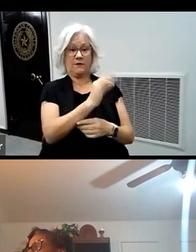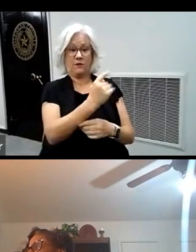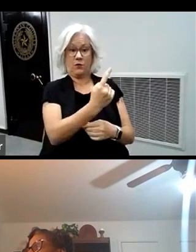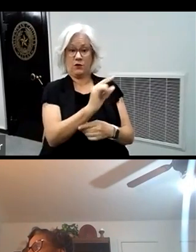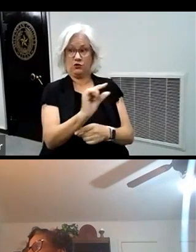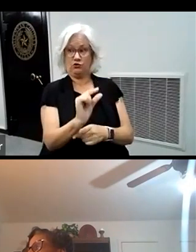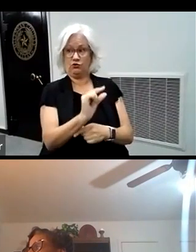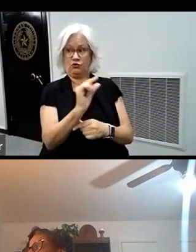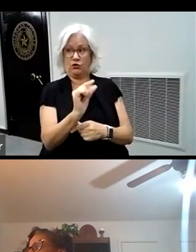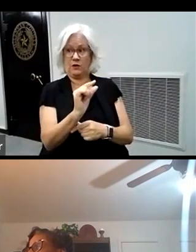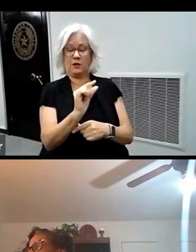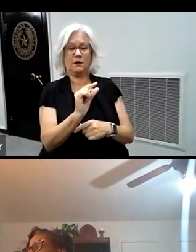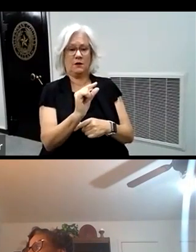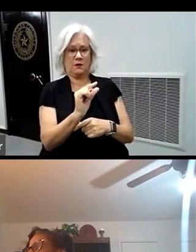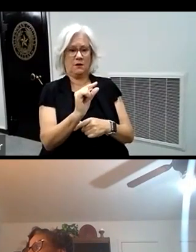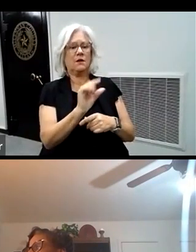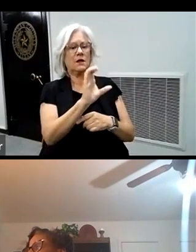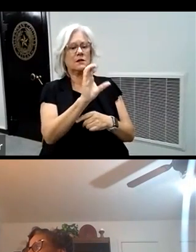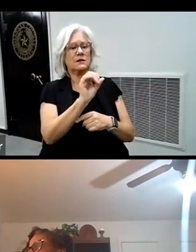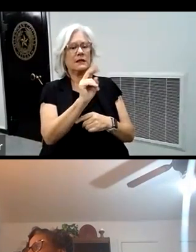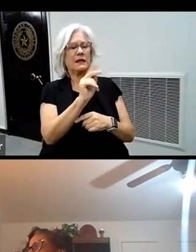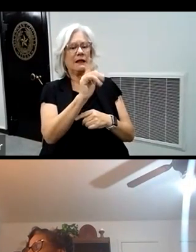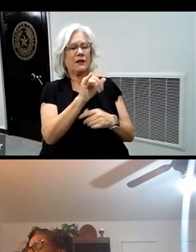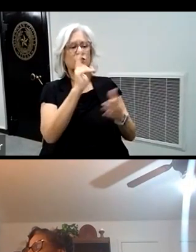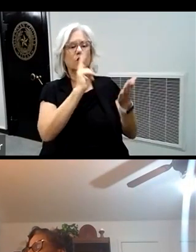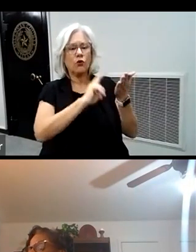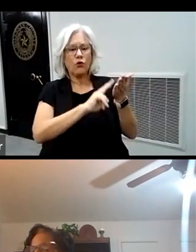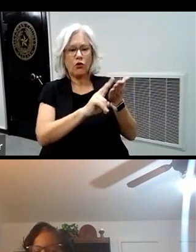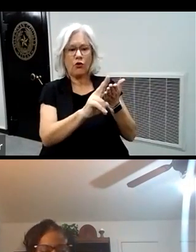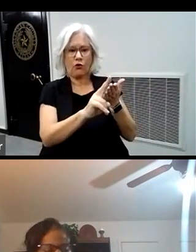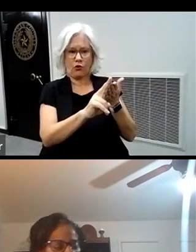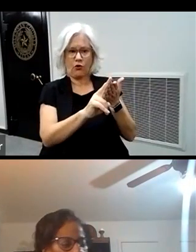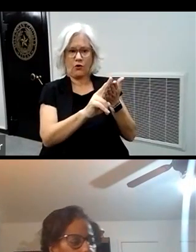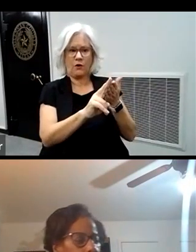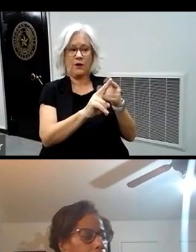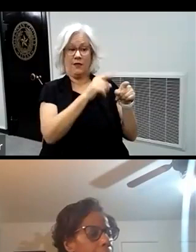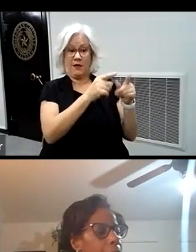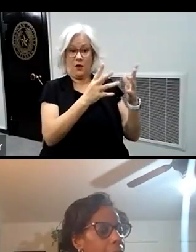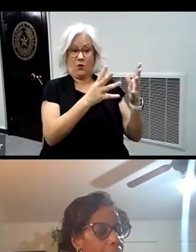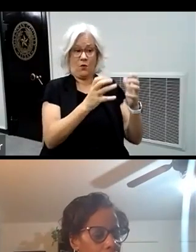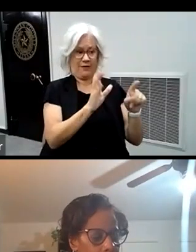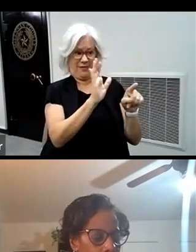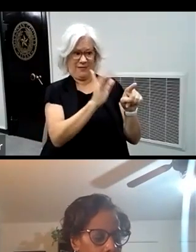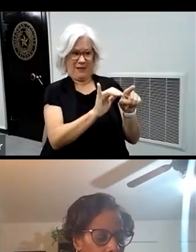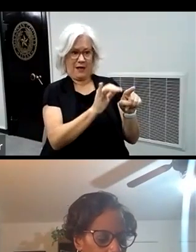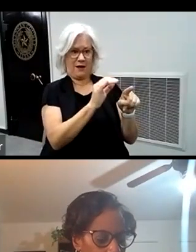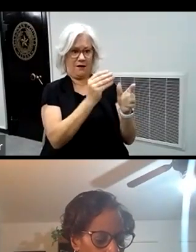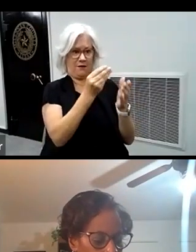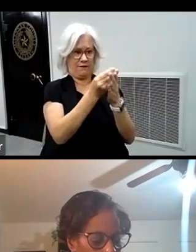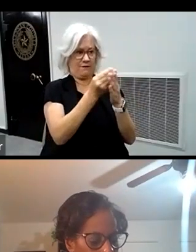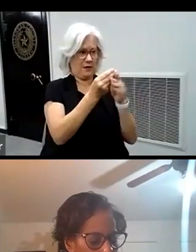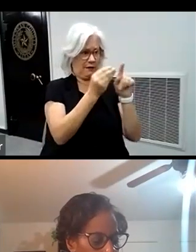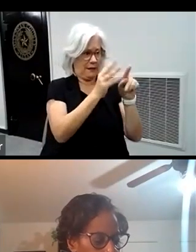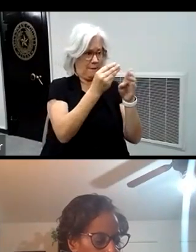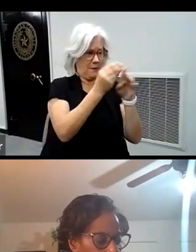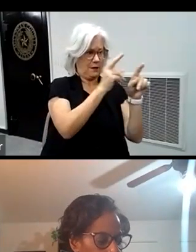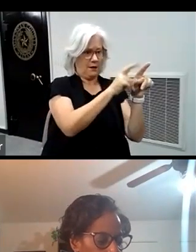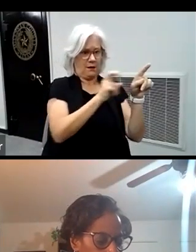F1G, this is in the County Clerk Records Management Fund, and the request is to move within that fund into equipment